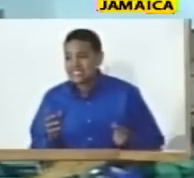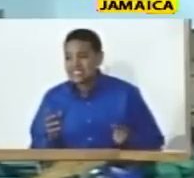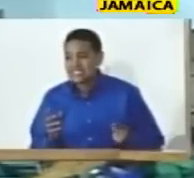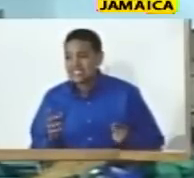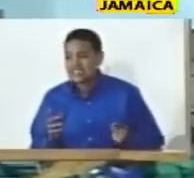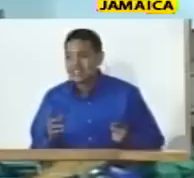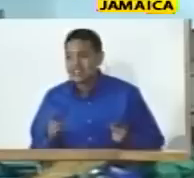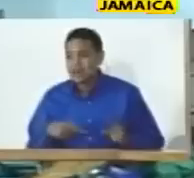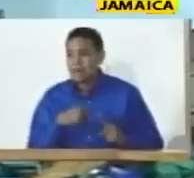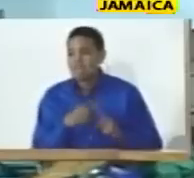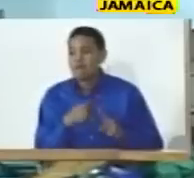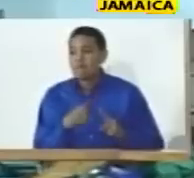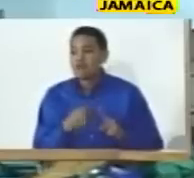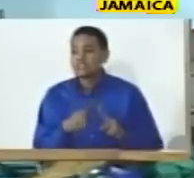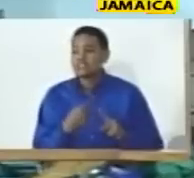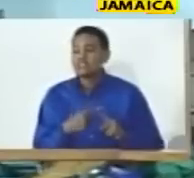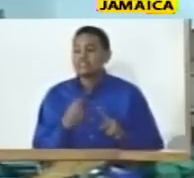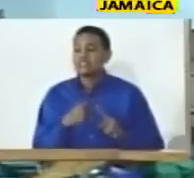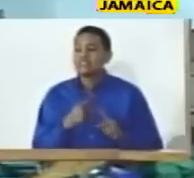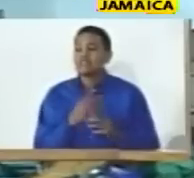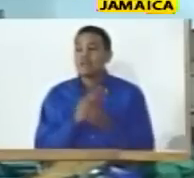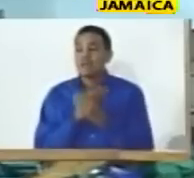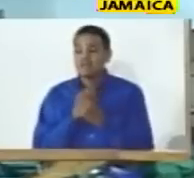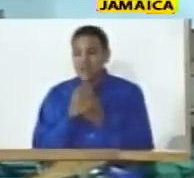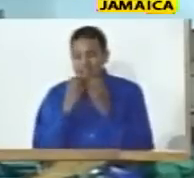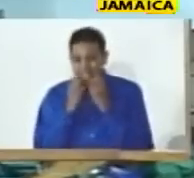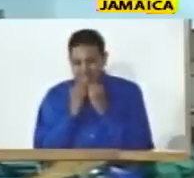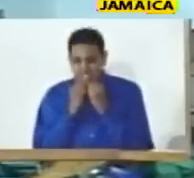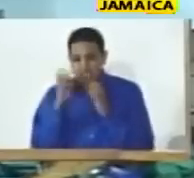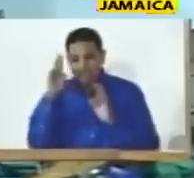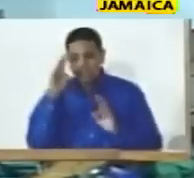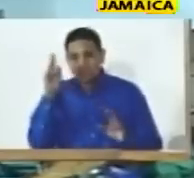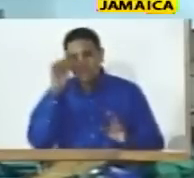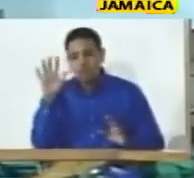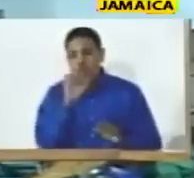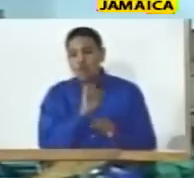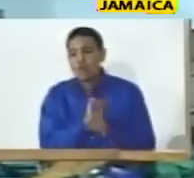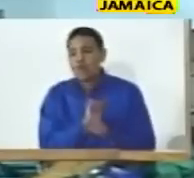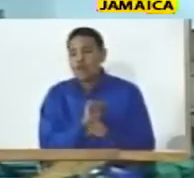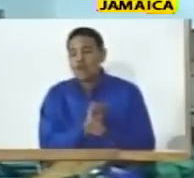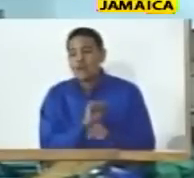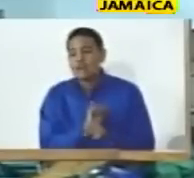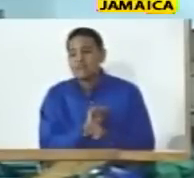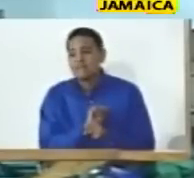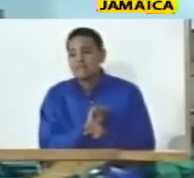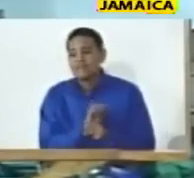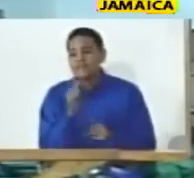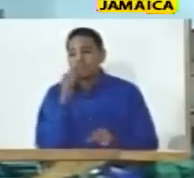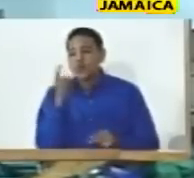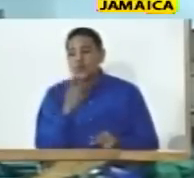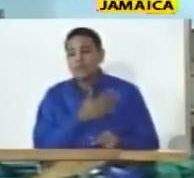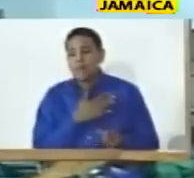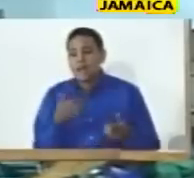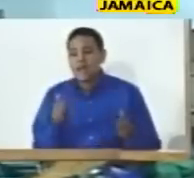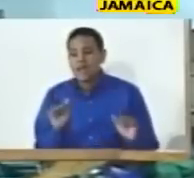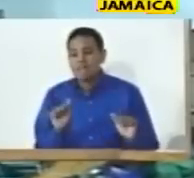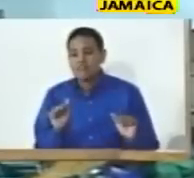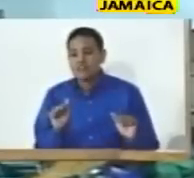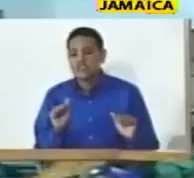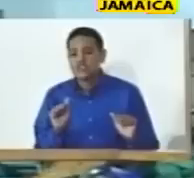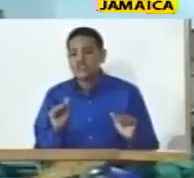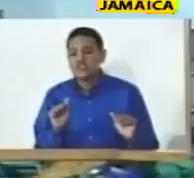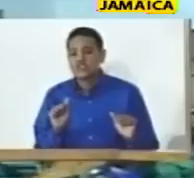positive affection and respect for her work are not only my efforts